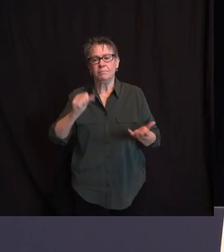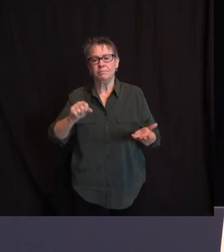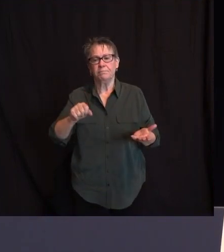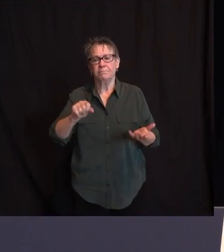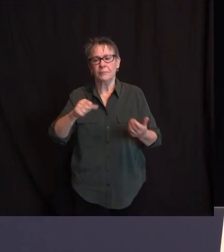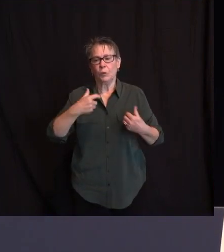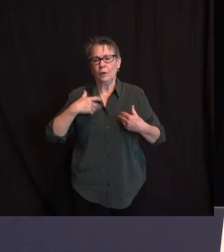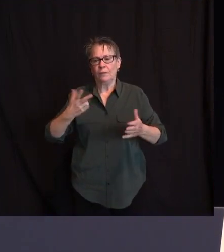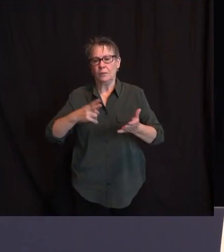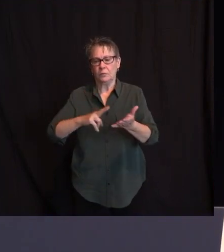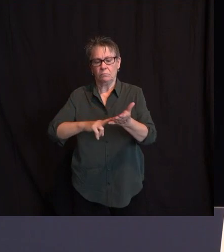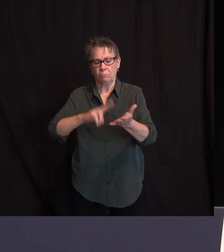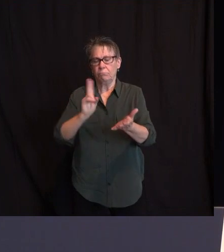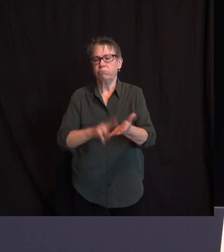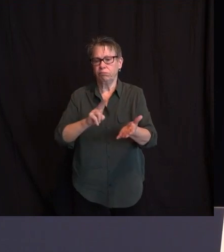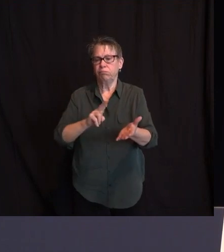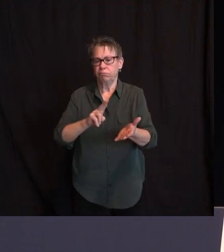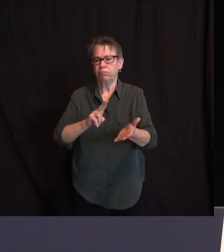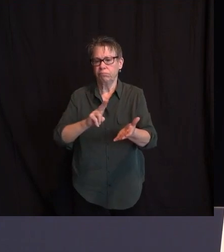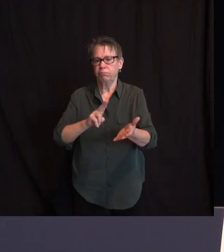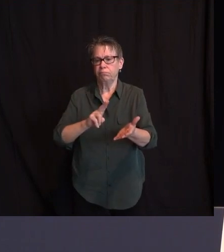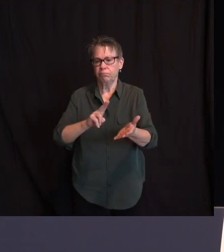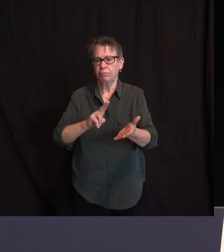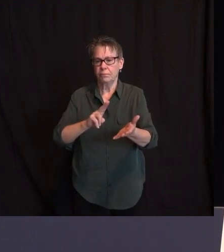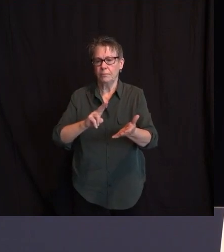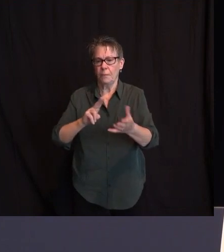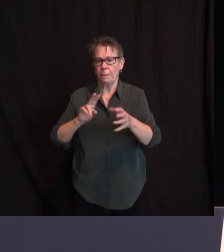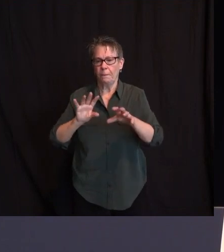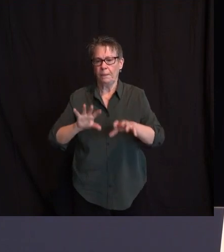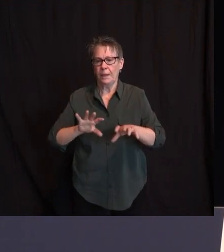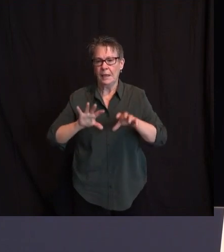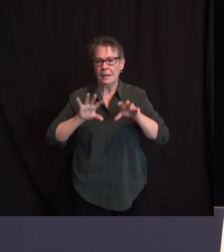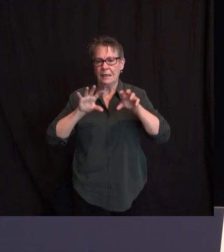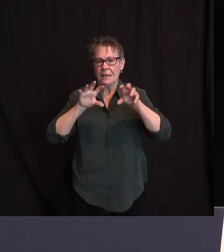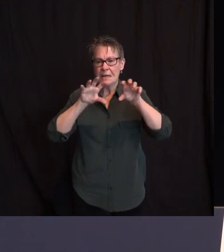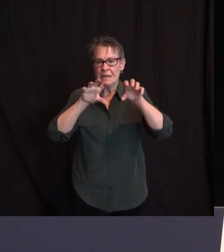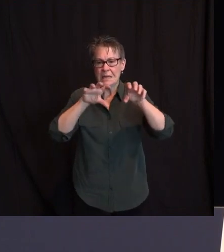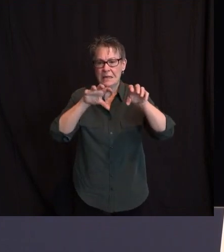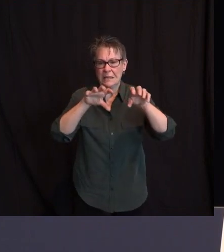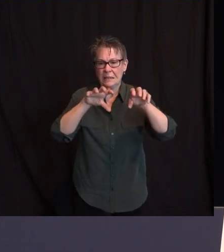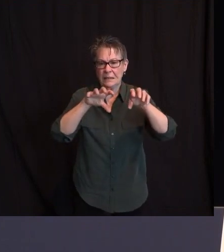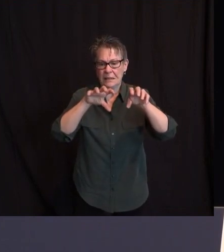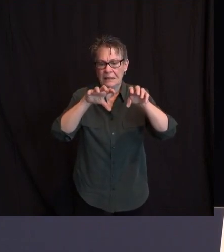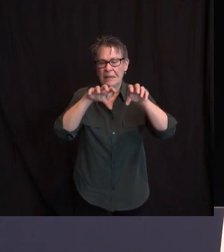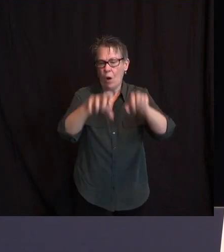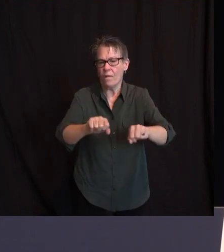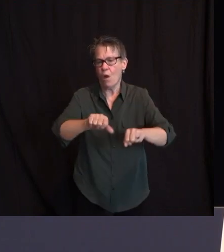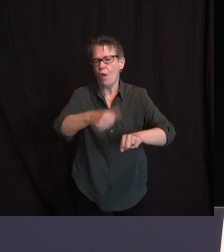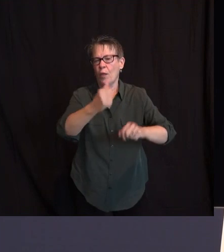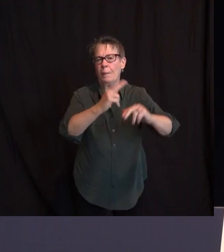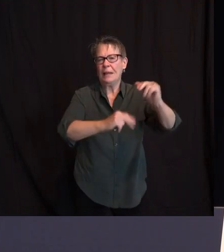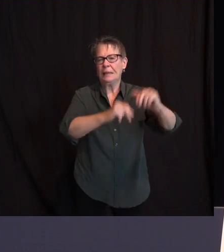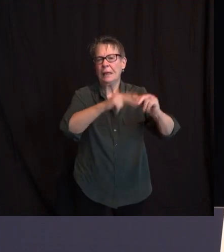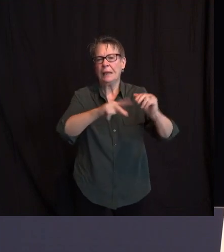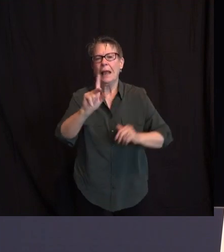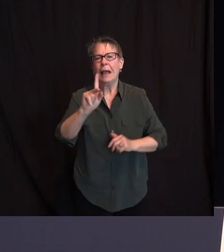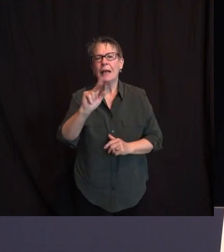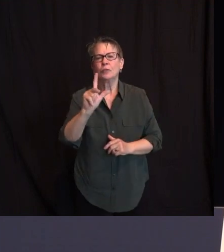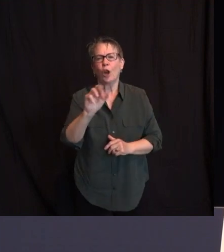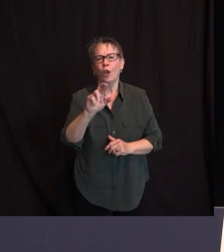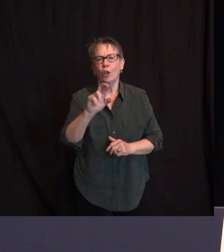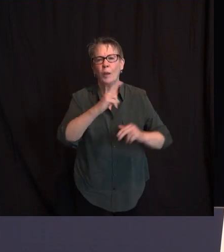the heretofore called Kessler building, and the Army Corps will be going in and bringing that up,